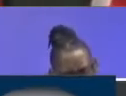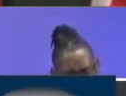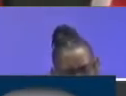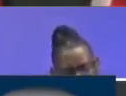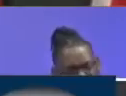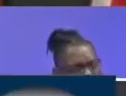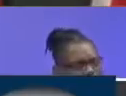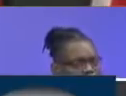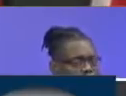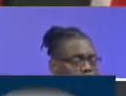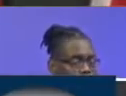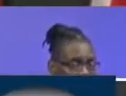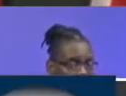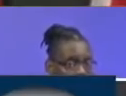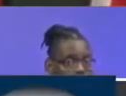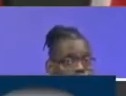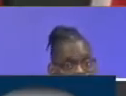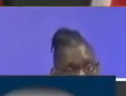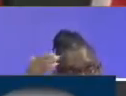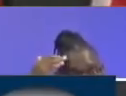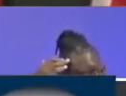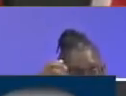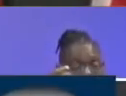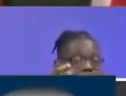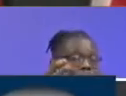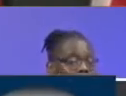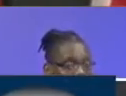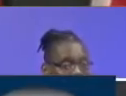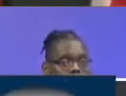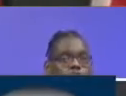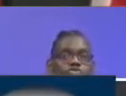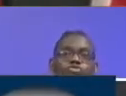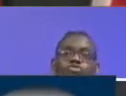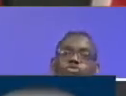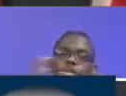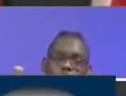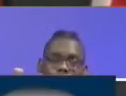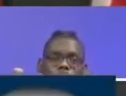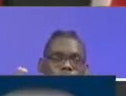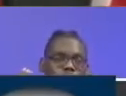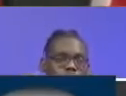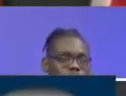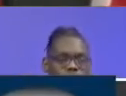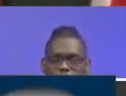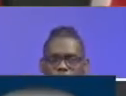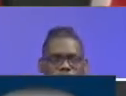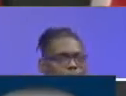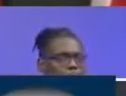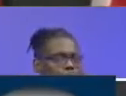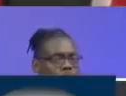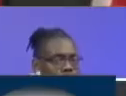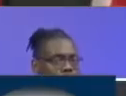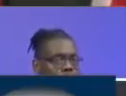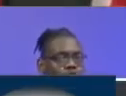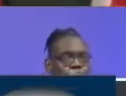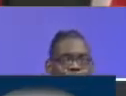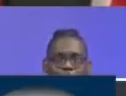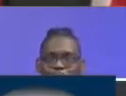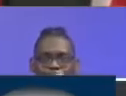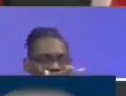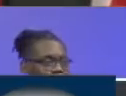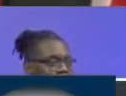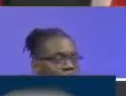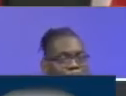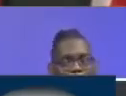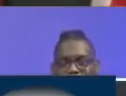Christmas is about. Christmas is the opposite, but it just so happens that this is what is required in the Christmas of the pandemic